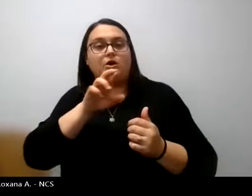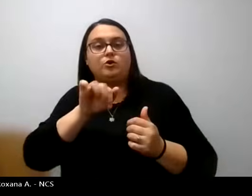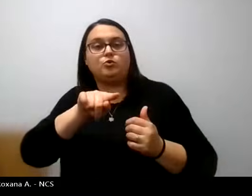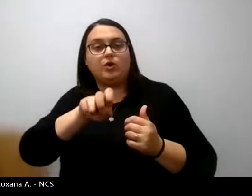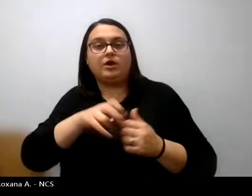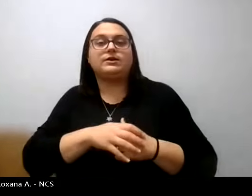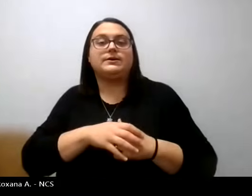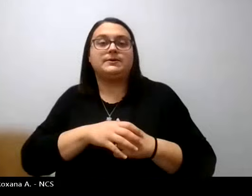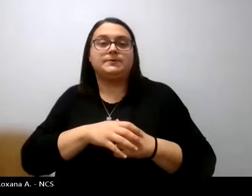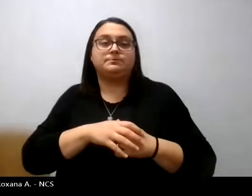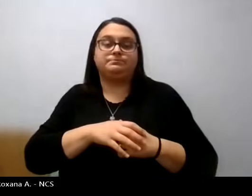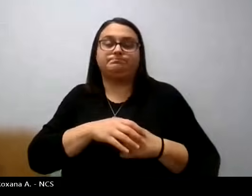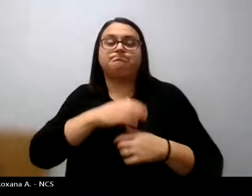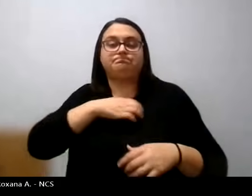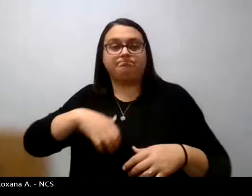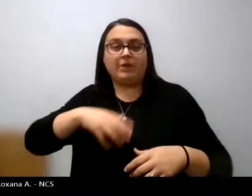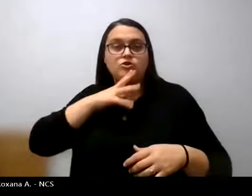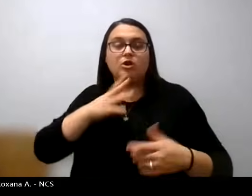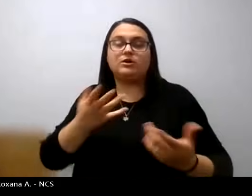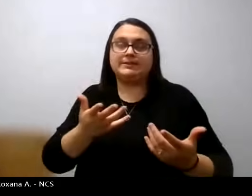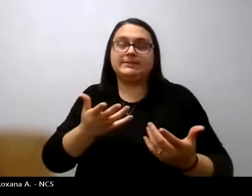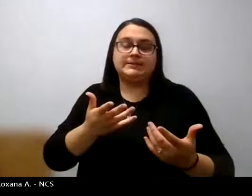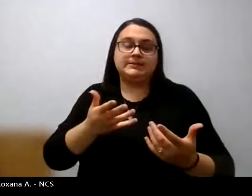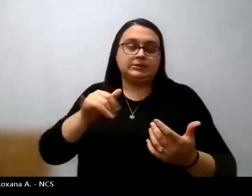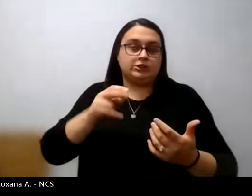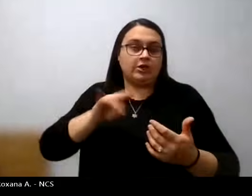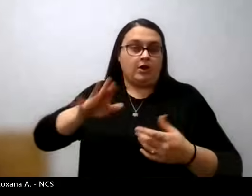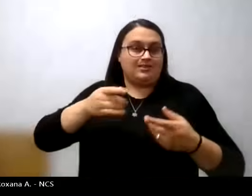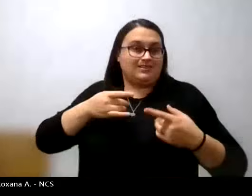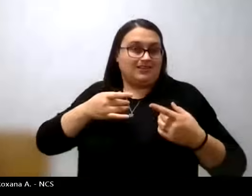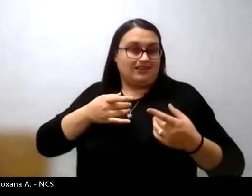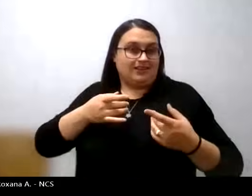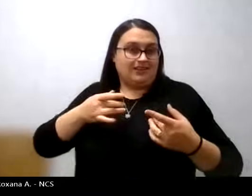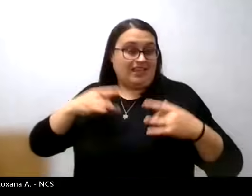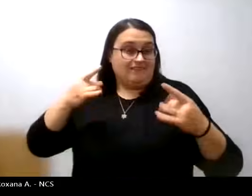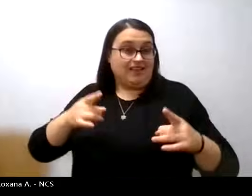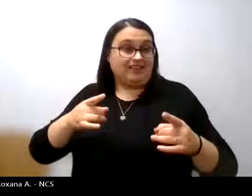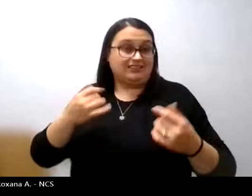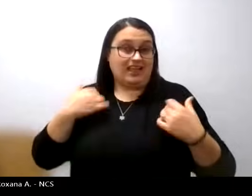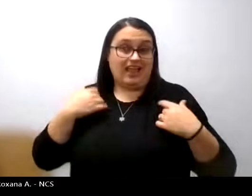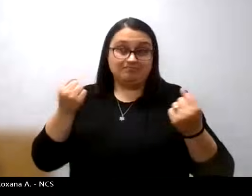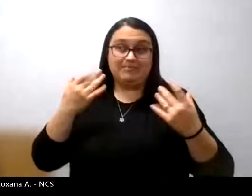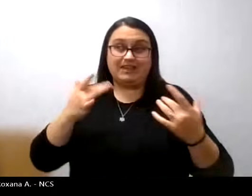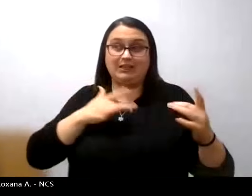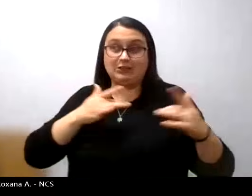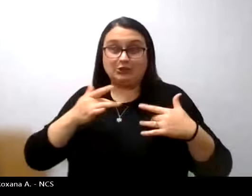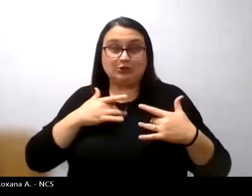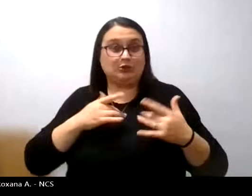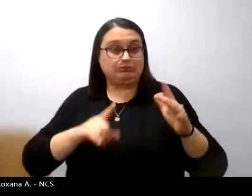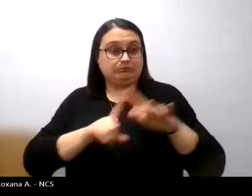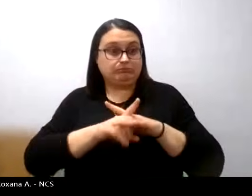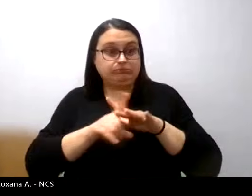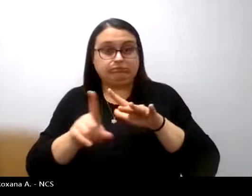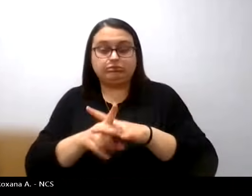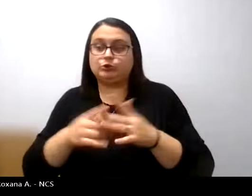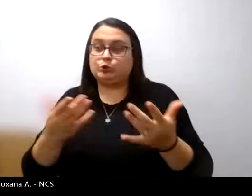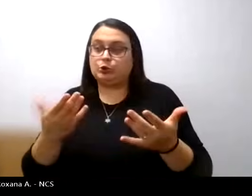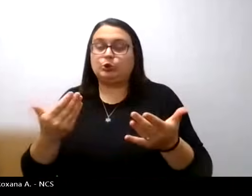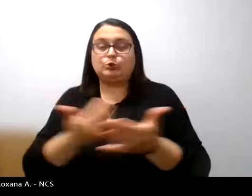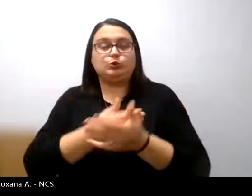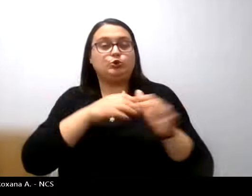Yeah, obviously January's events raised lots of concerns and lots of new actions